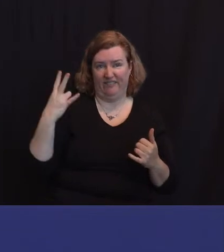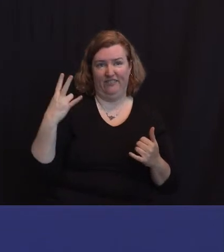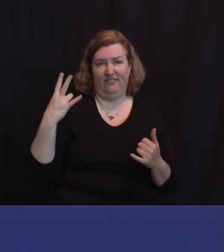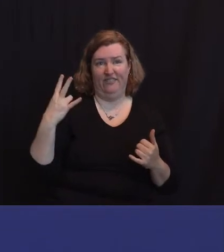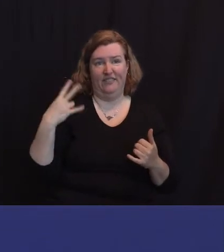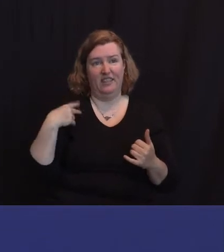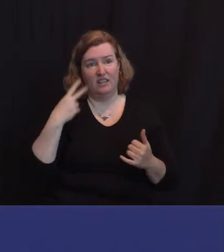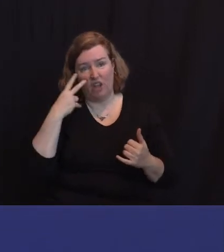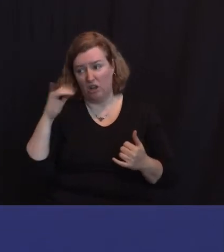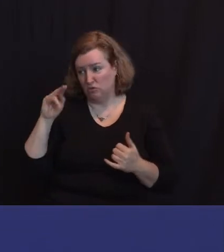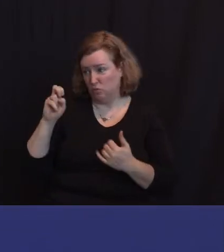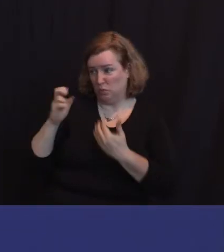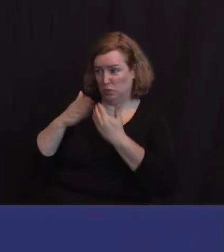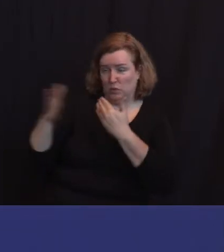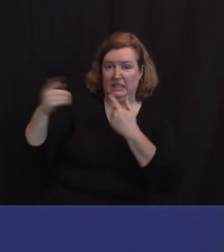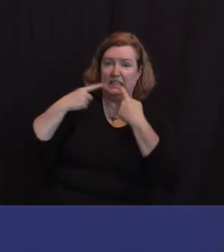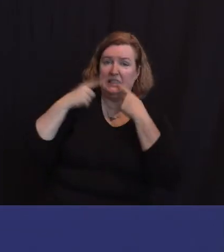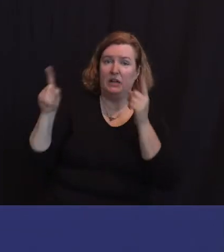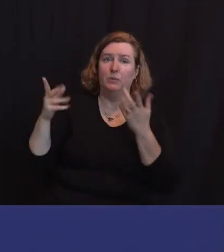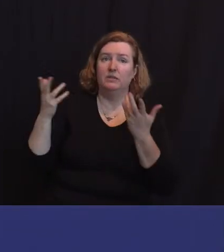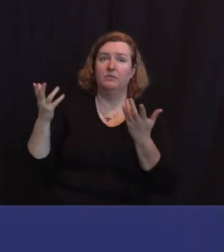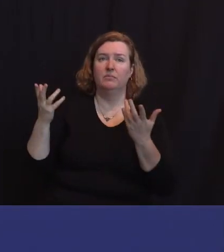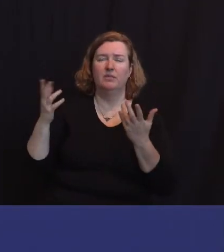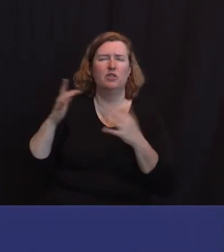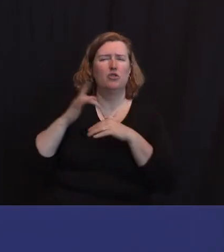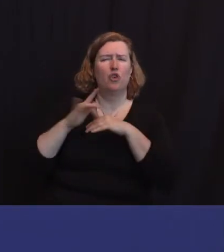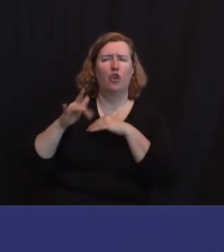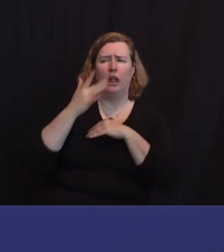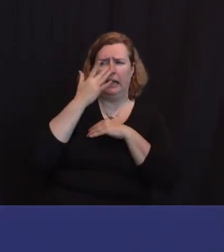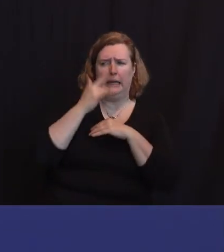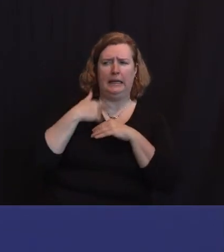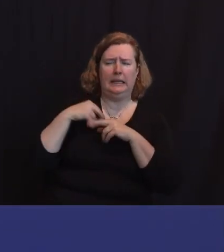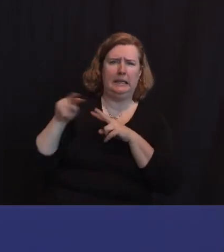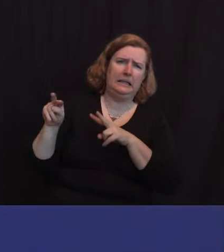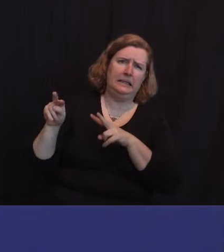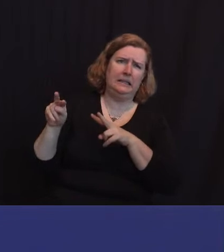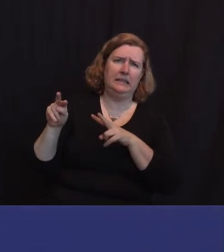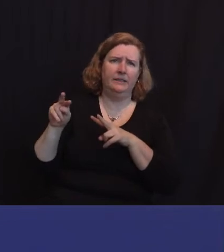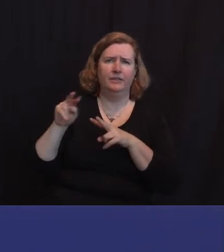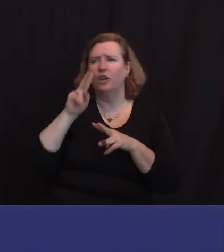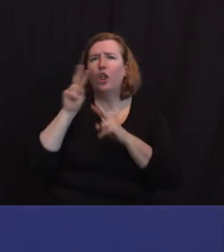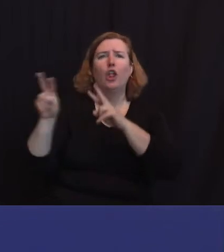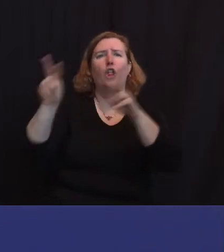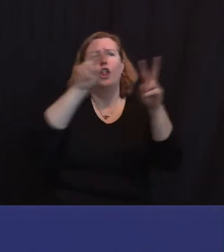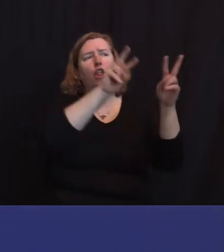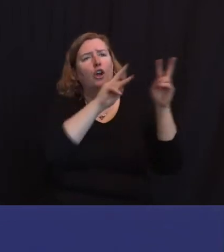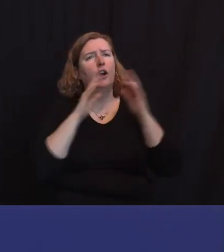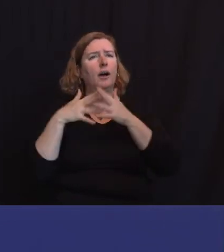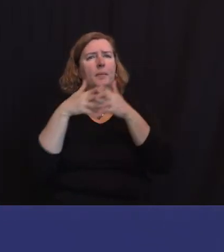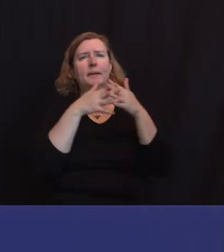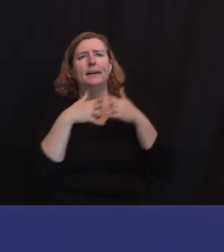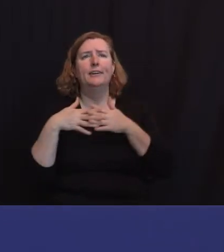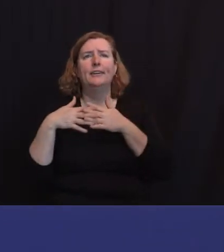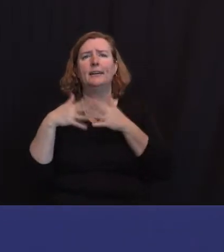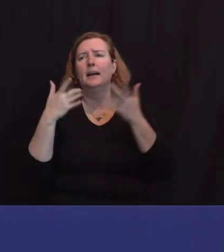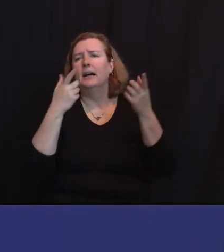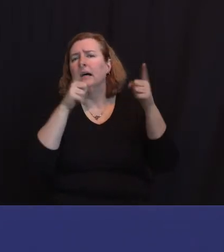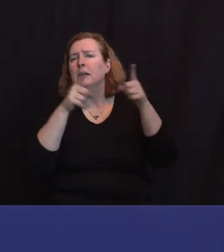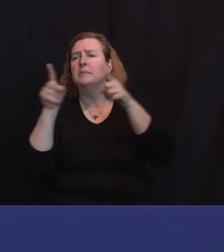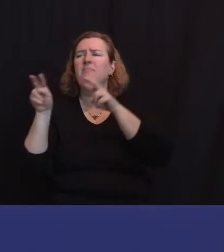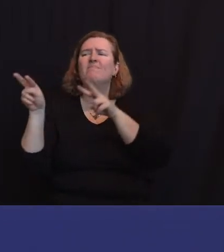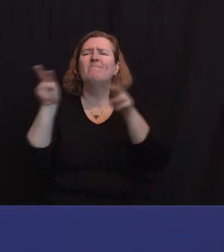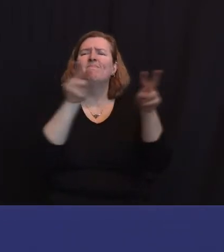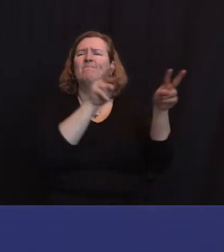back to Judy's rankings of where New Jersey is right now in America. And this is a little bit what we saw. I think we're seeing sort of